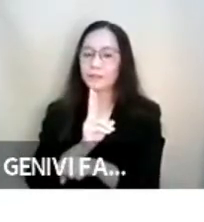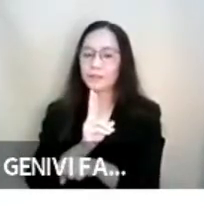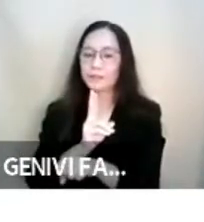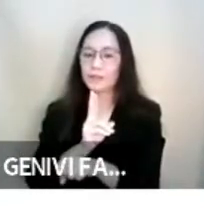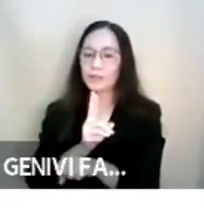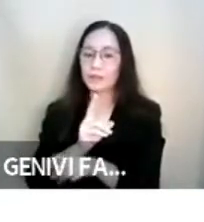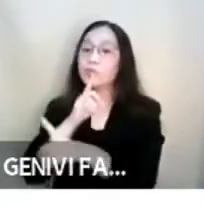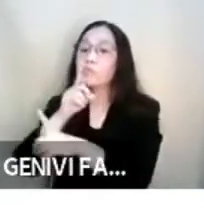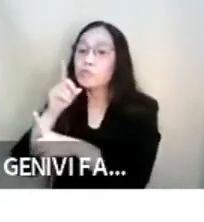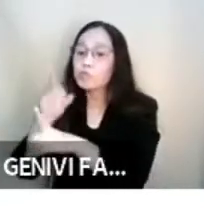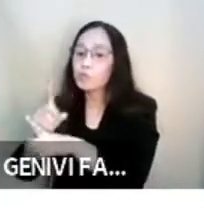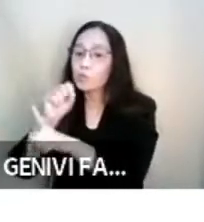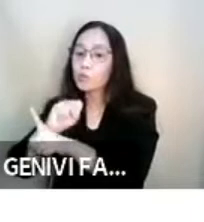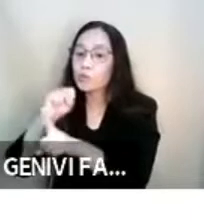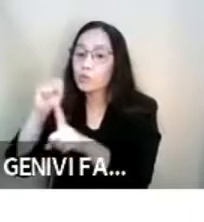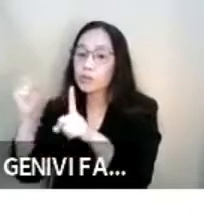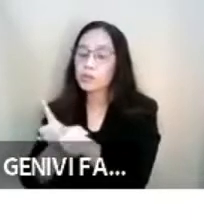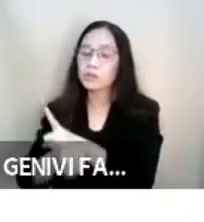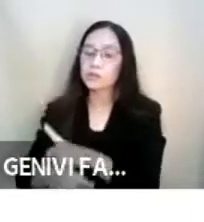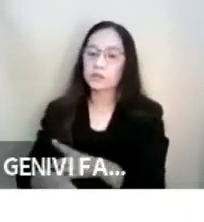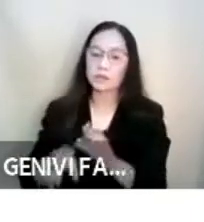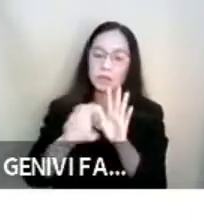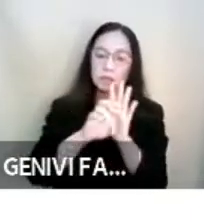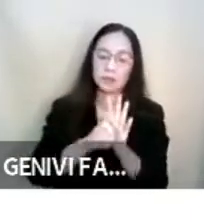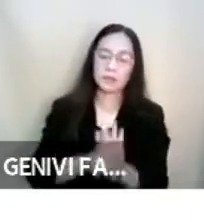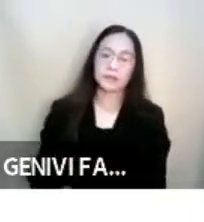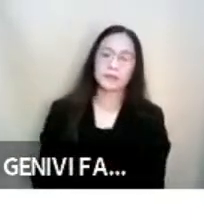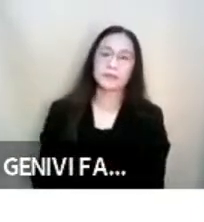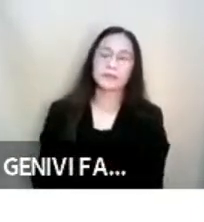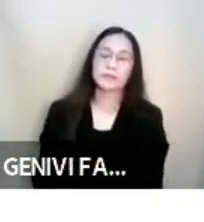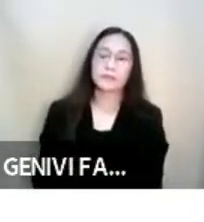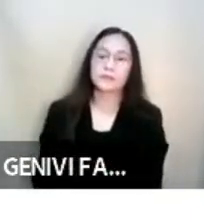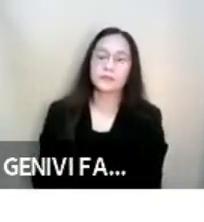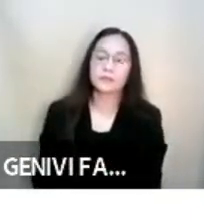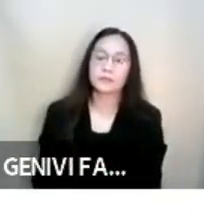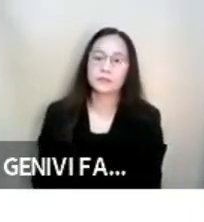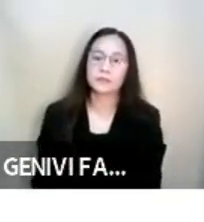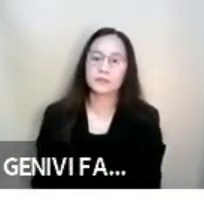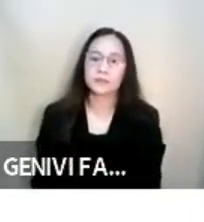actual situation. So for example, we would have before